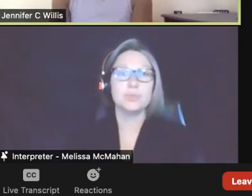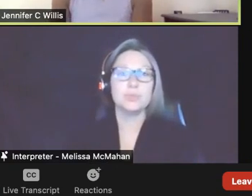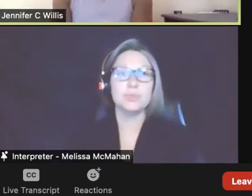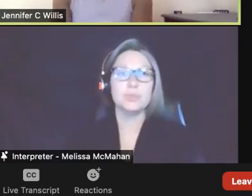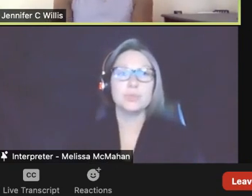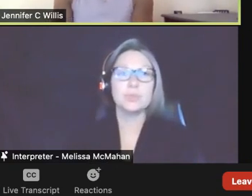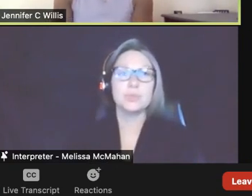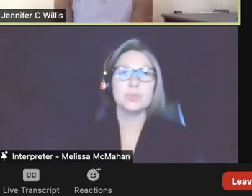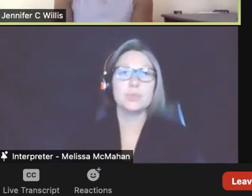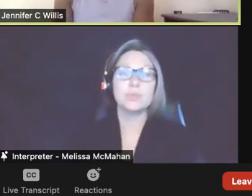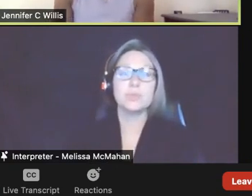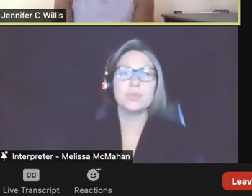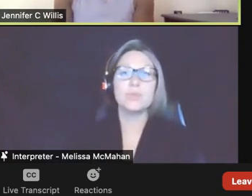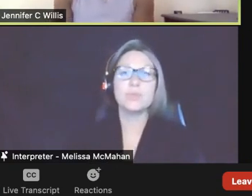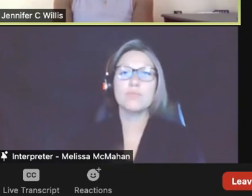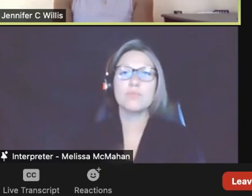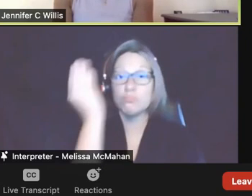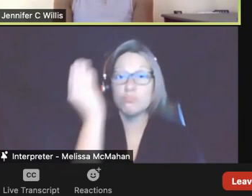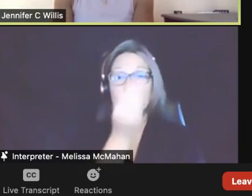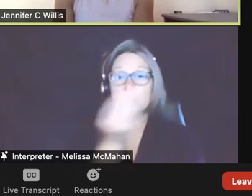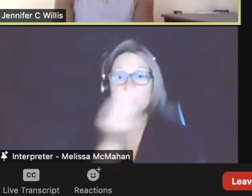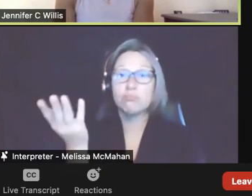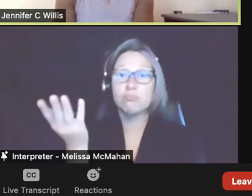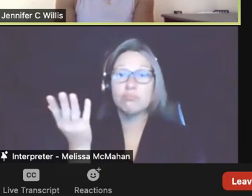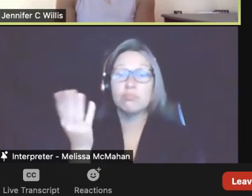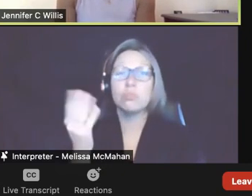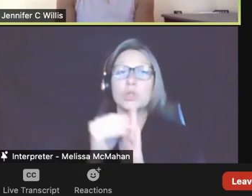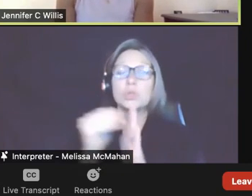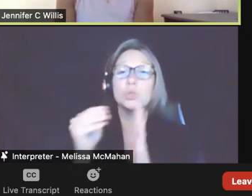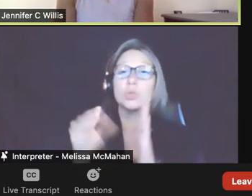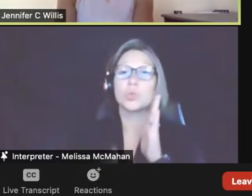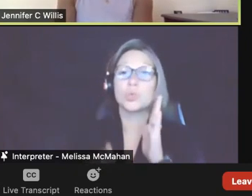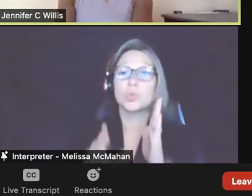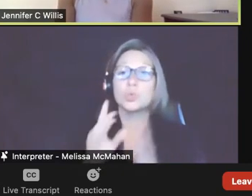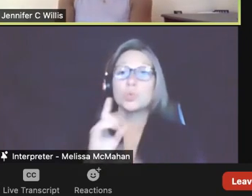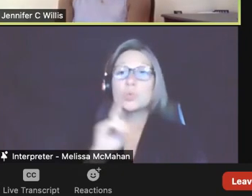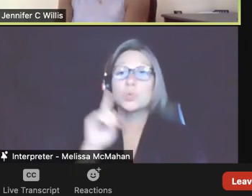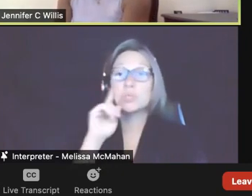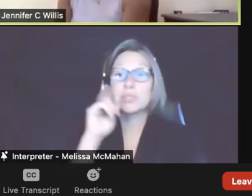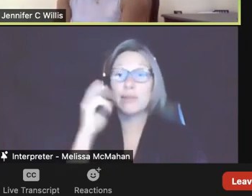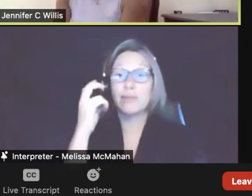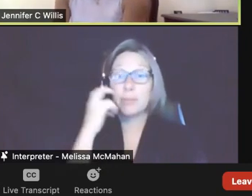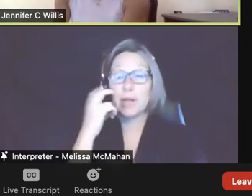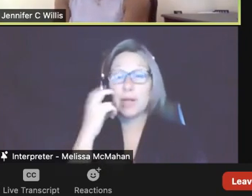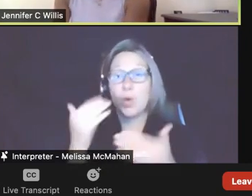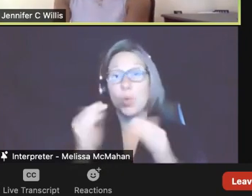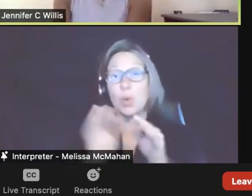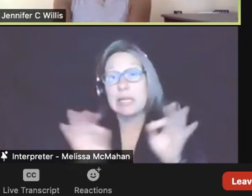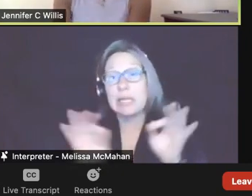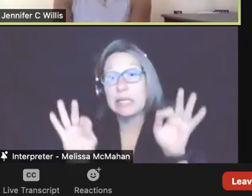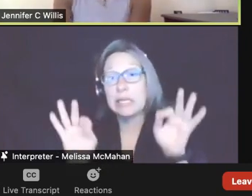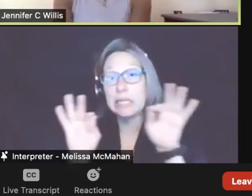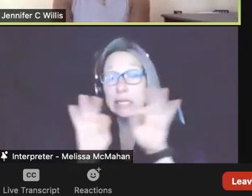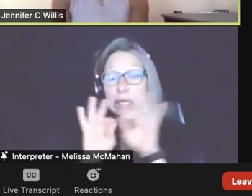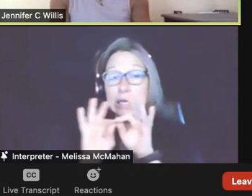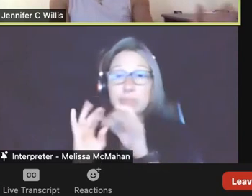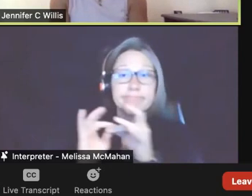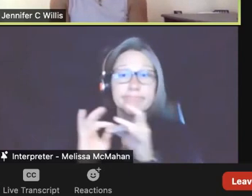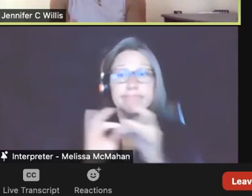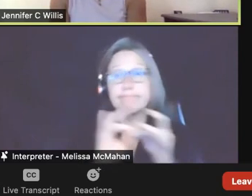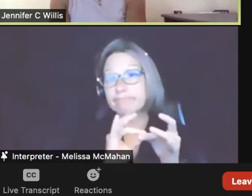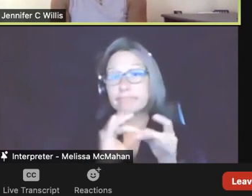So just for your guys' knowledge, for our students who are deafblind, the key bridge between all of this educational